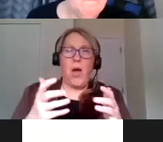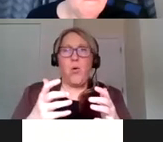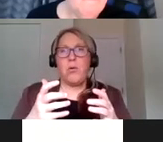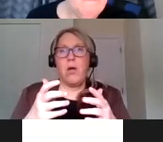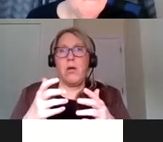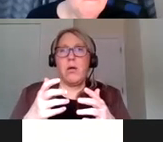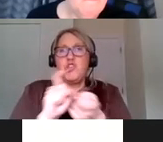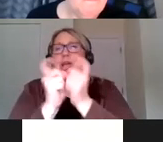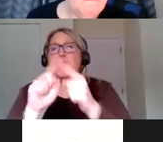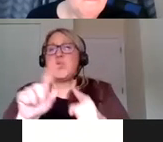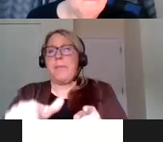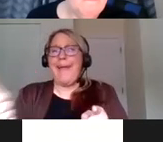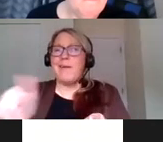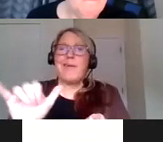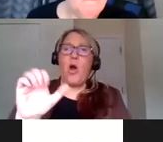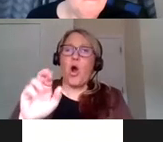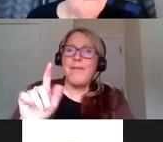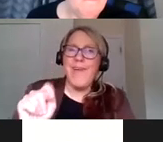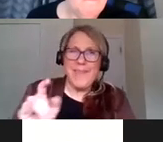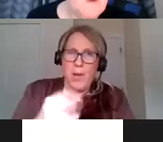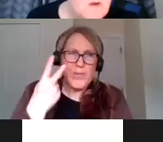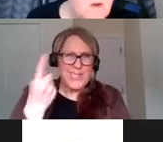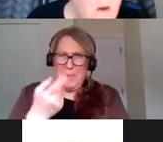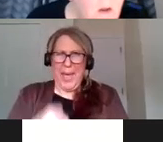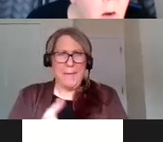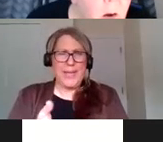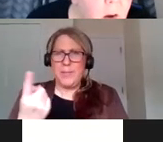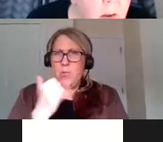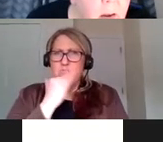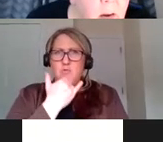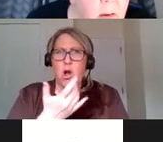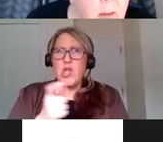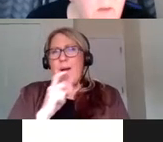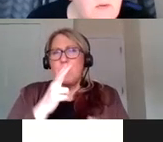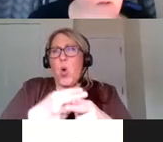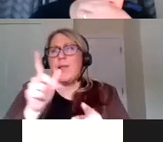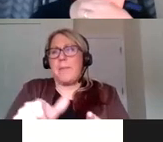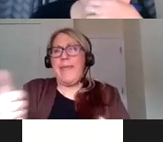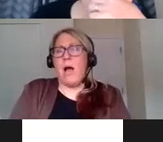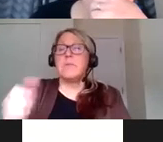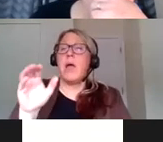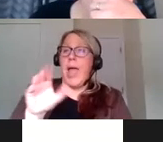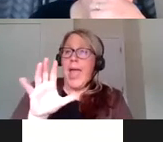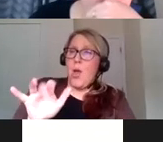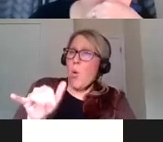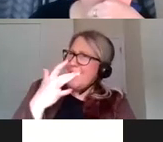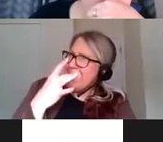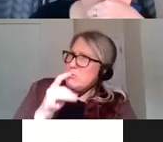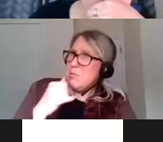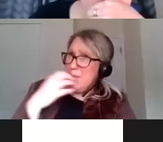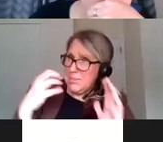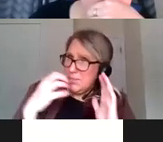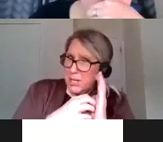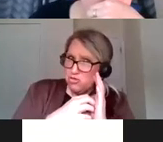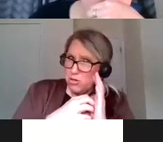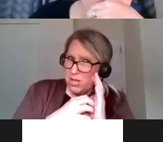because they'll see that something happened and something went wrong. That's interesting though. Was that section marker